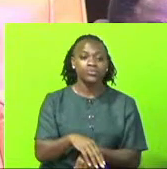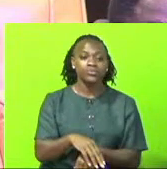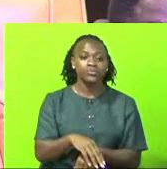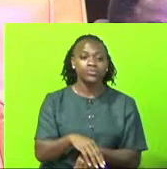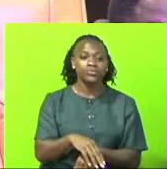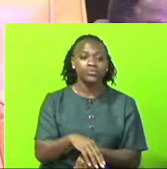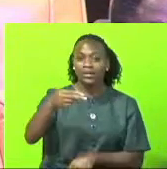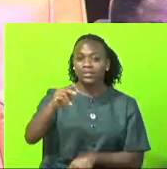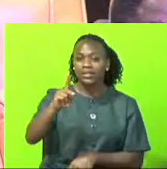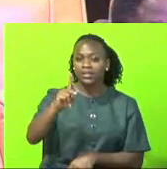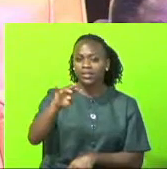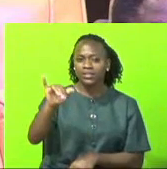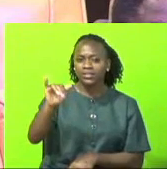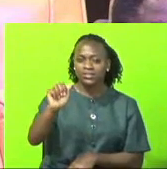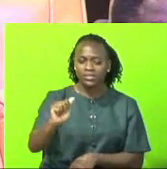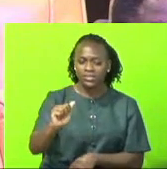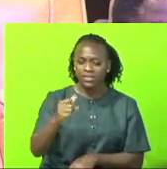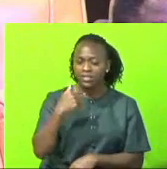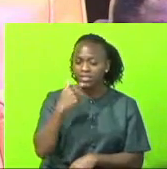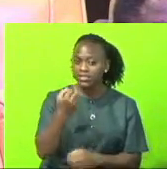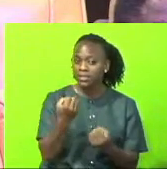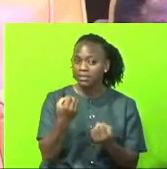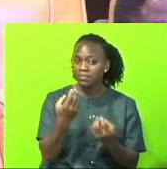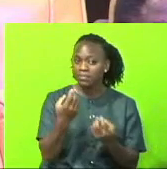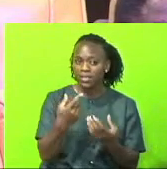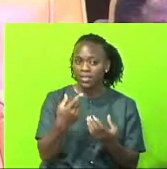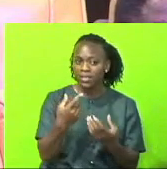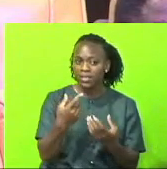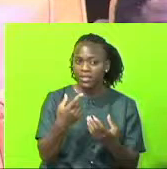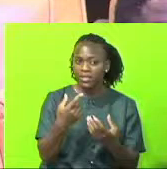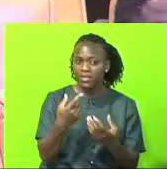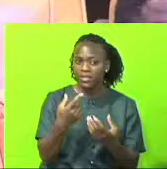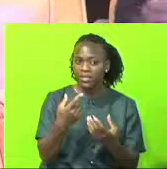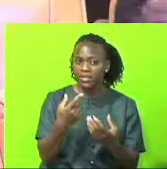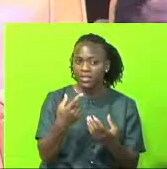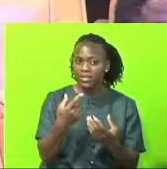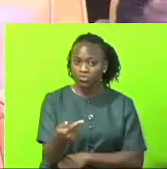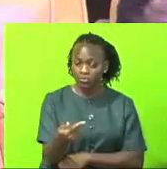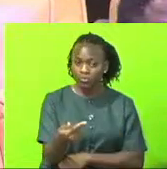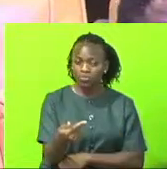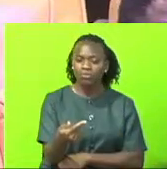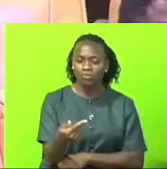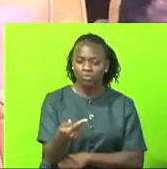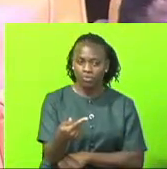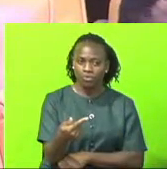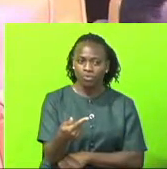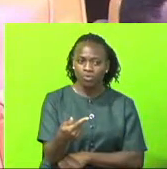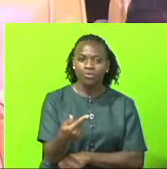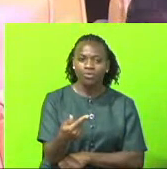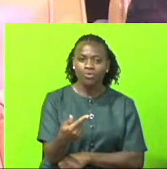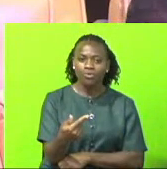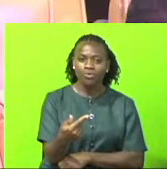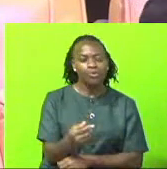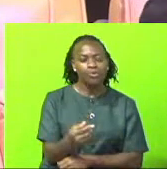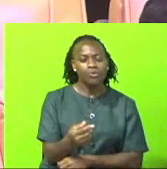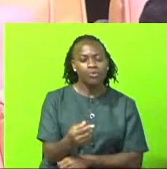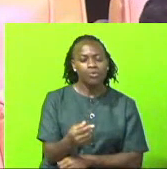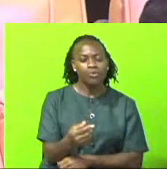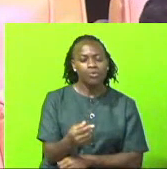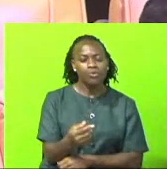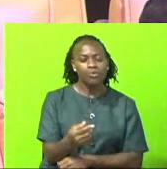lot. And I will urge the House to be guided by the wisdom in his